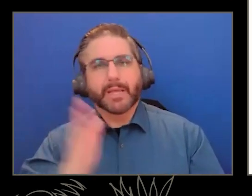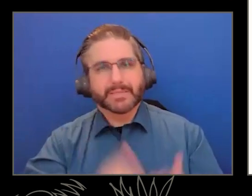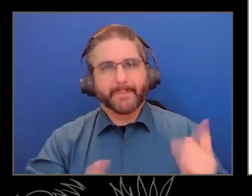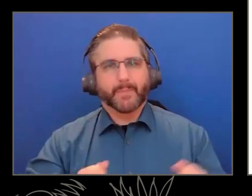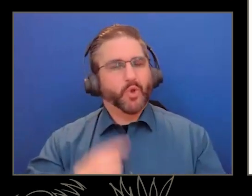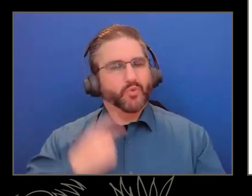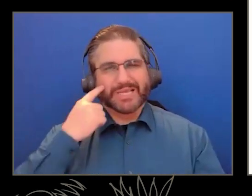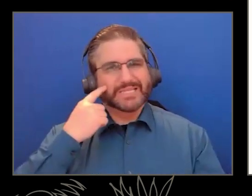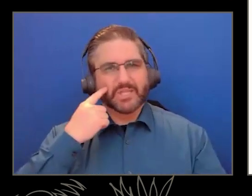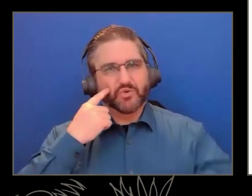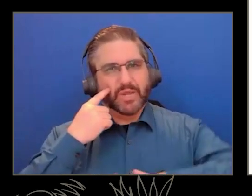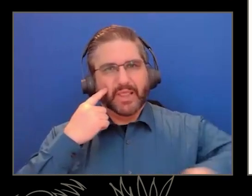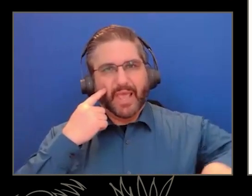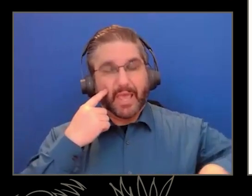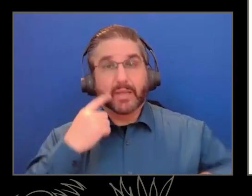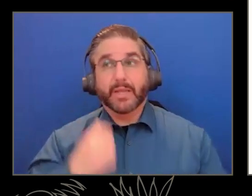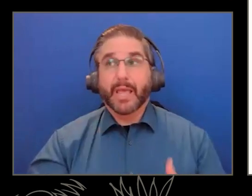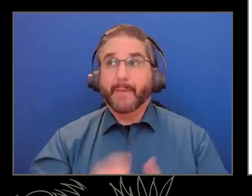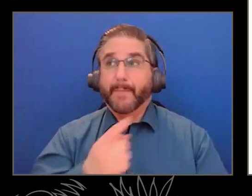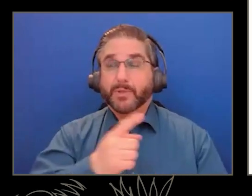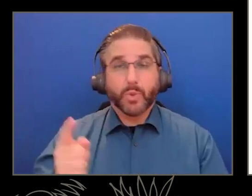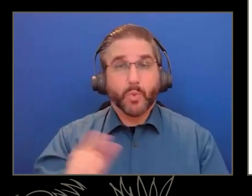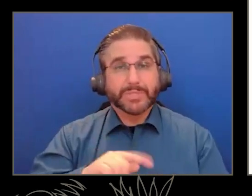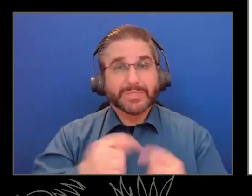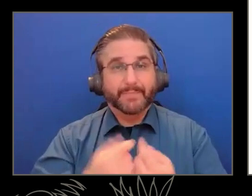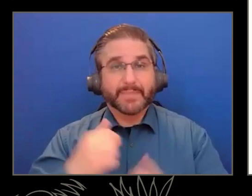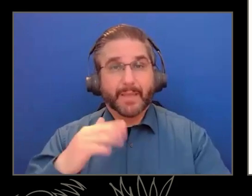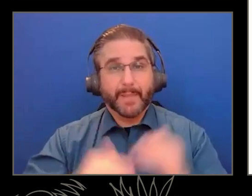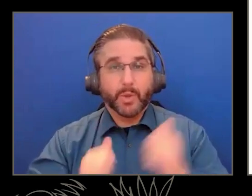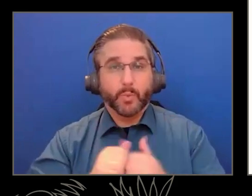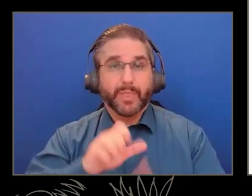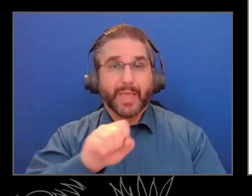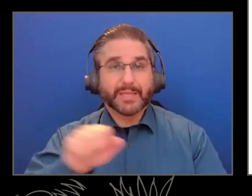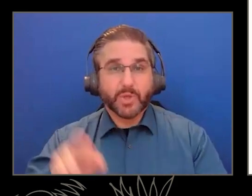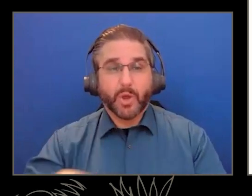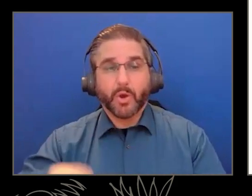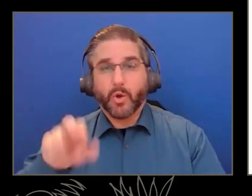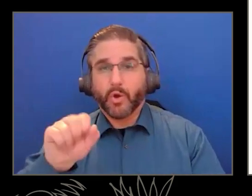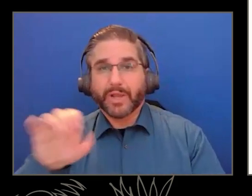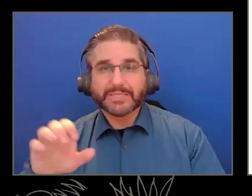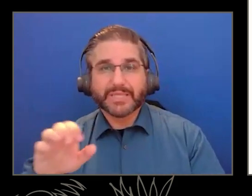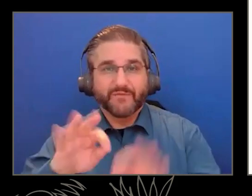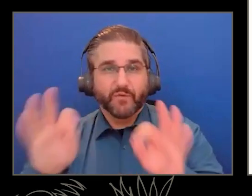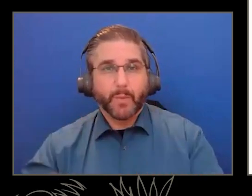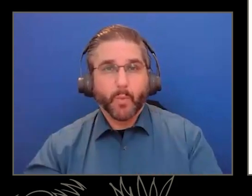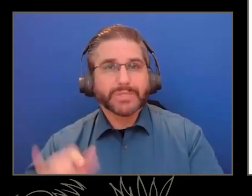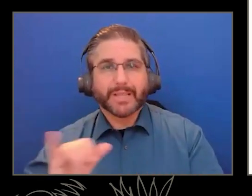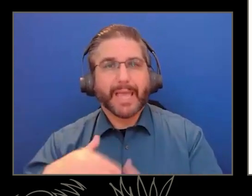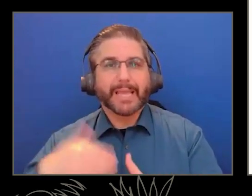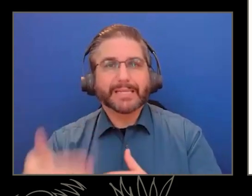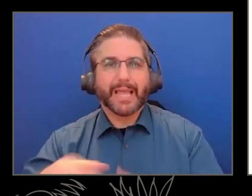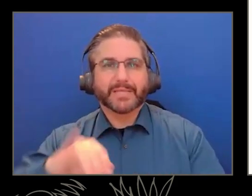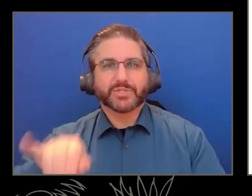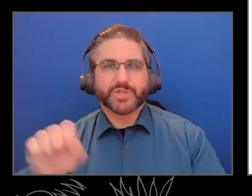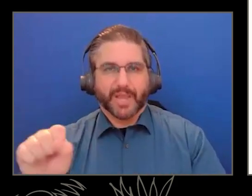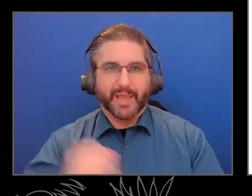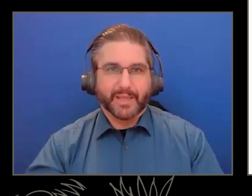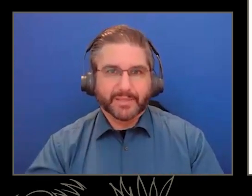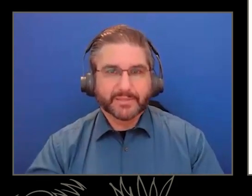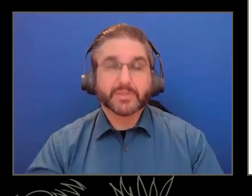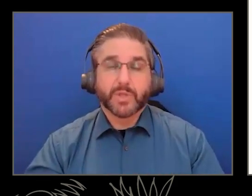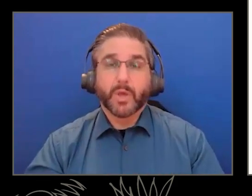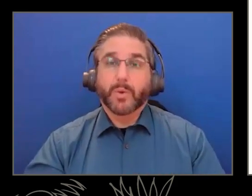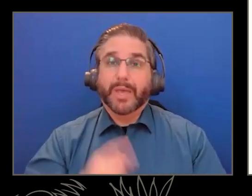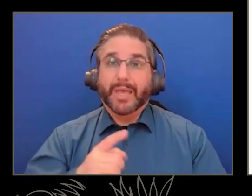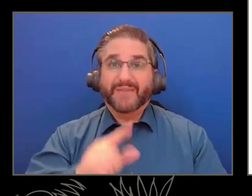and especially teams that are building with SSR or RSC frameworks like Next.js. So if styled components is slowing down